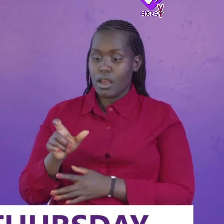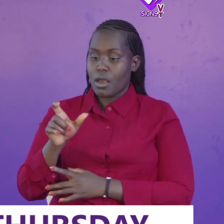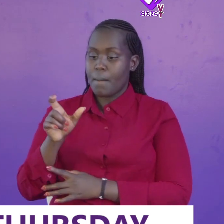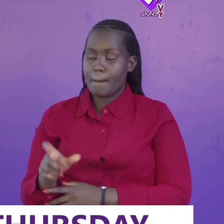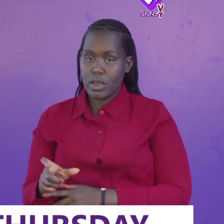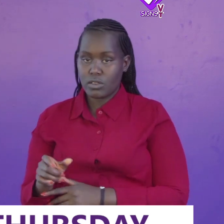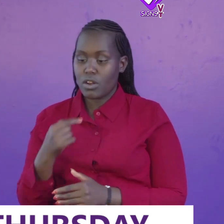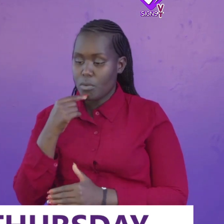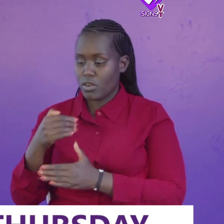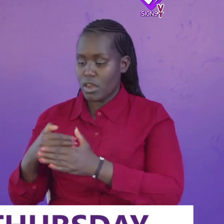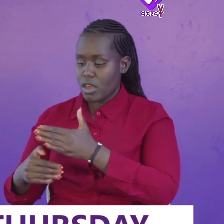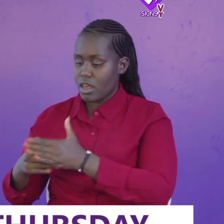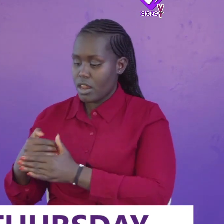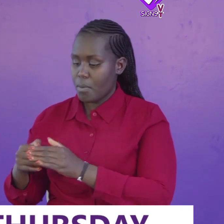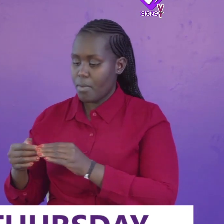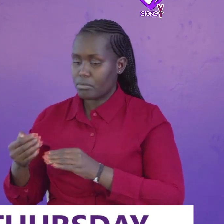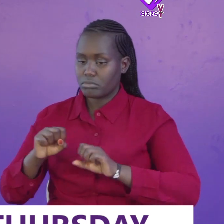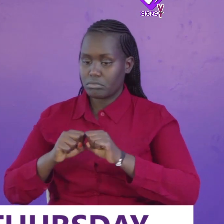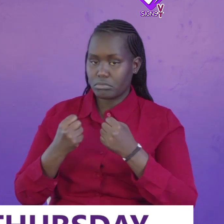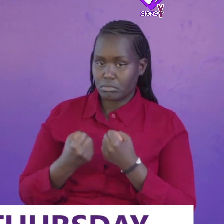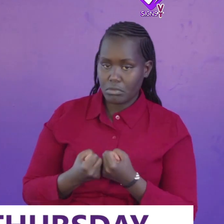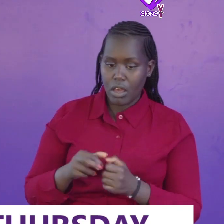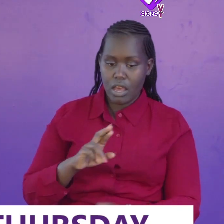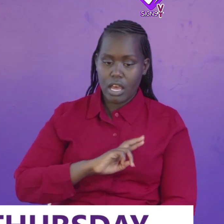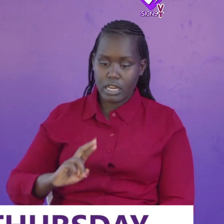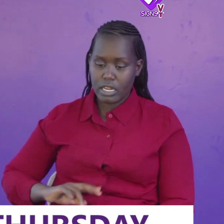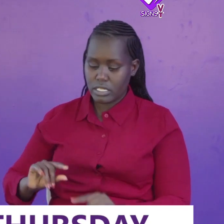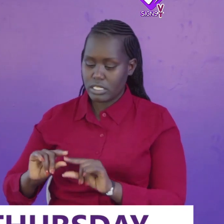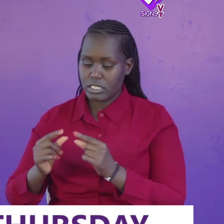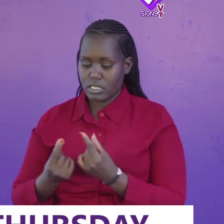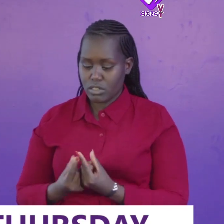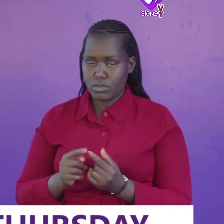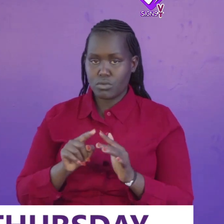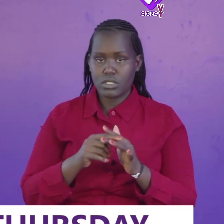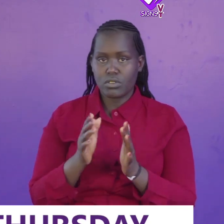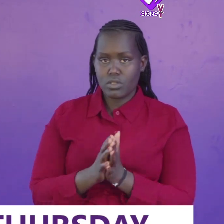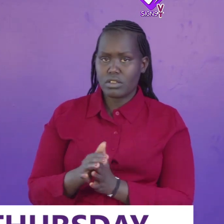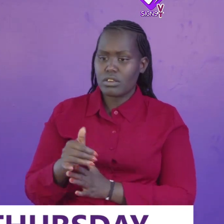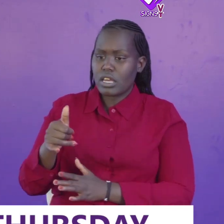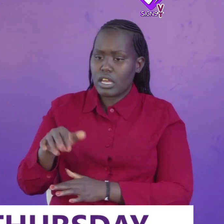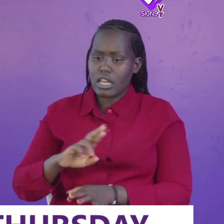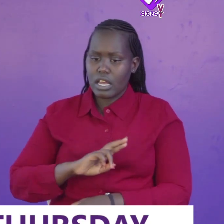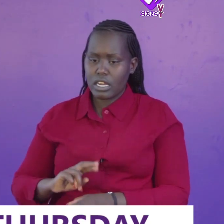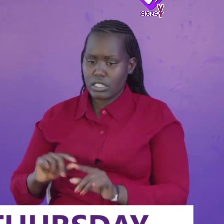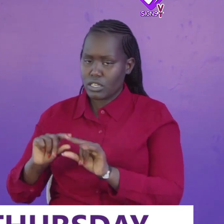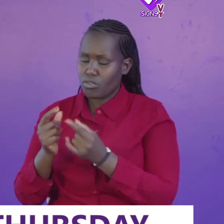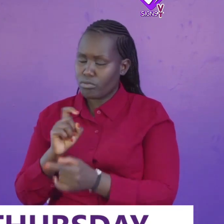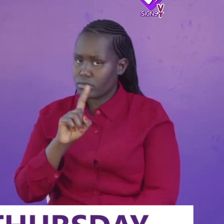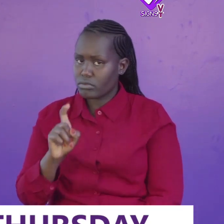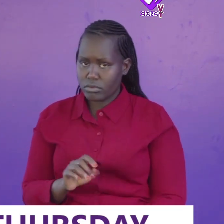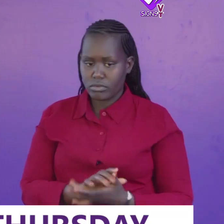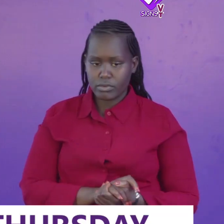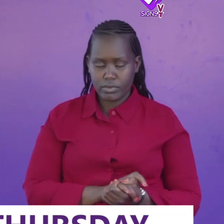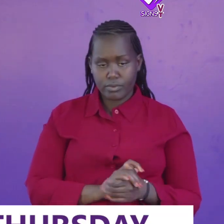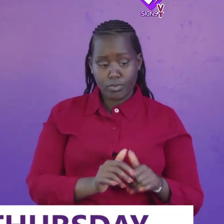Tunaambiwa neighborhood associations, religious groups. Tuanze hapo kwanza Muthoni. Are you in any religious group? Which one?